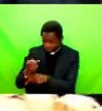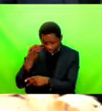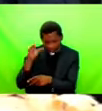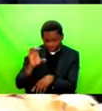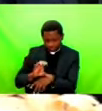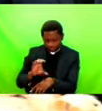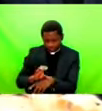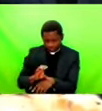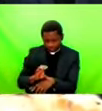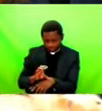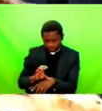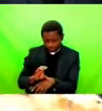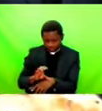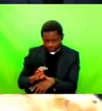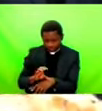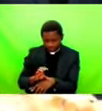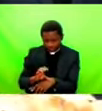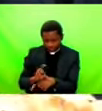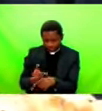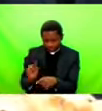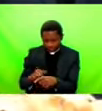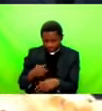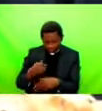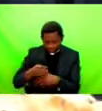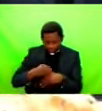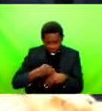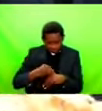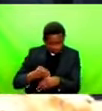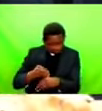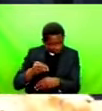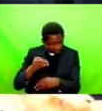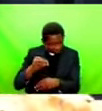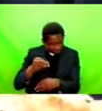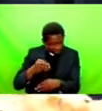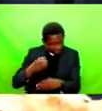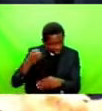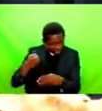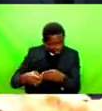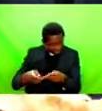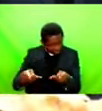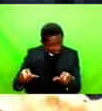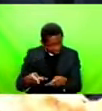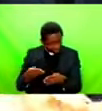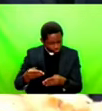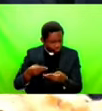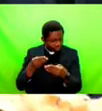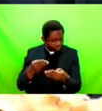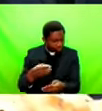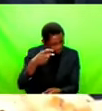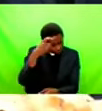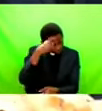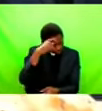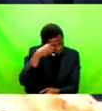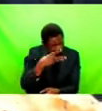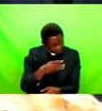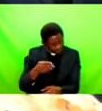a yedru ehie bia so a umma emunyansa ene mu